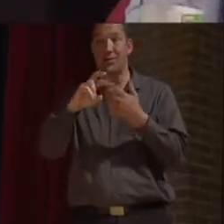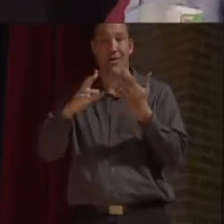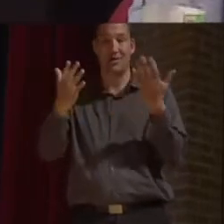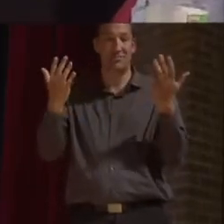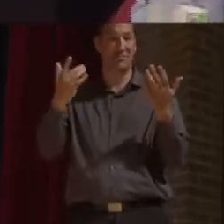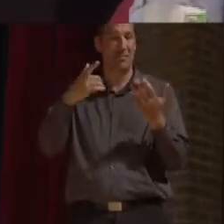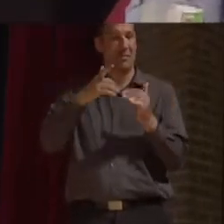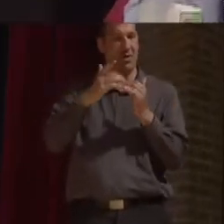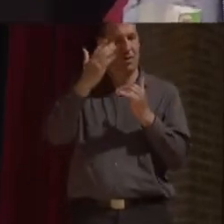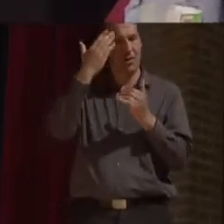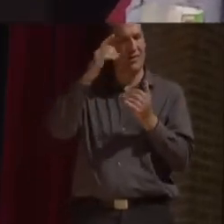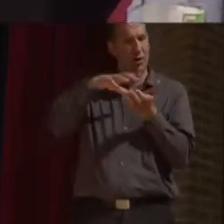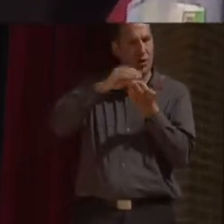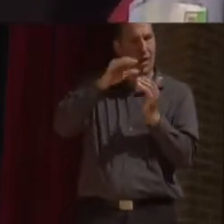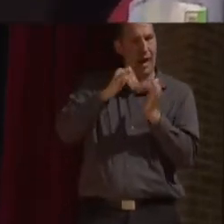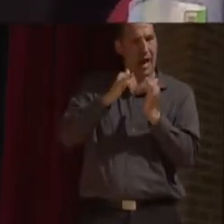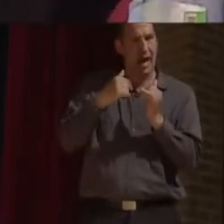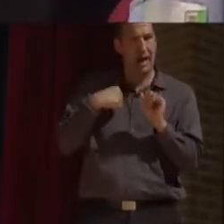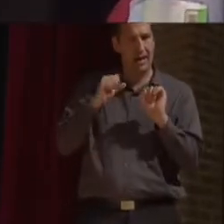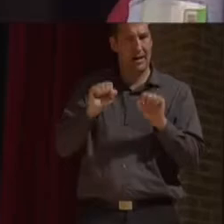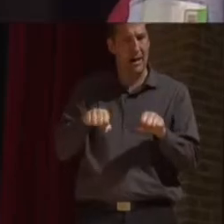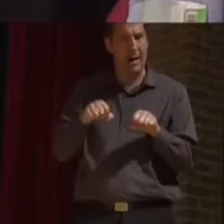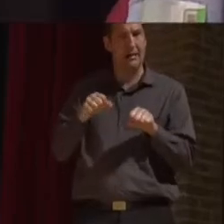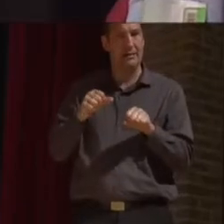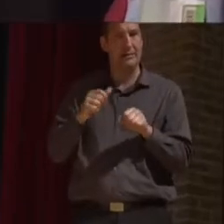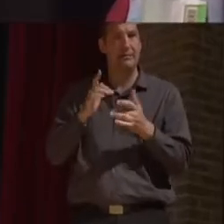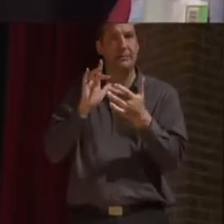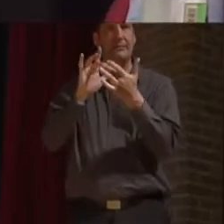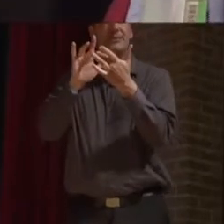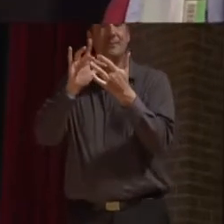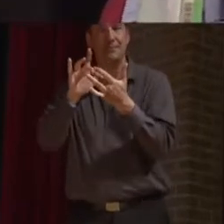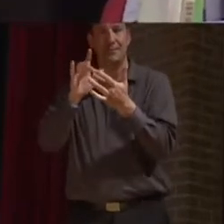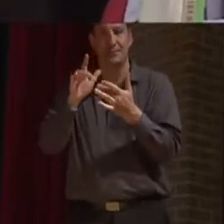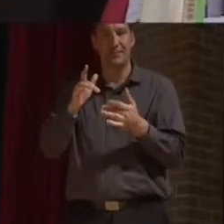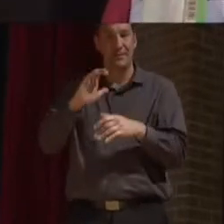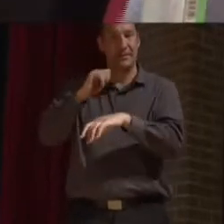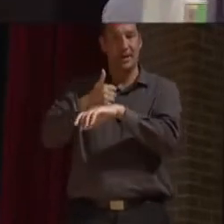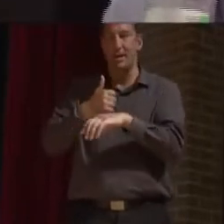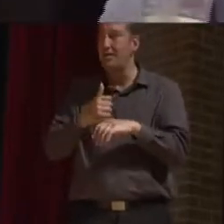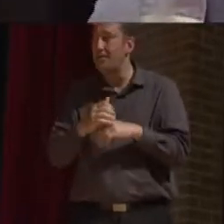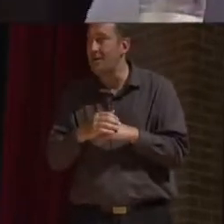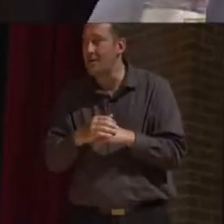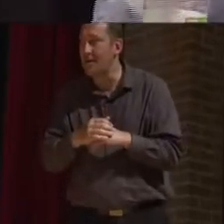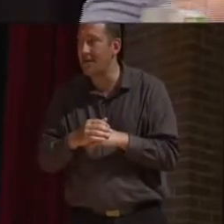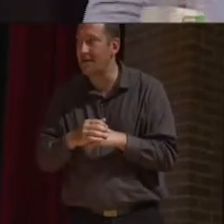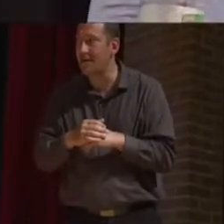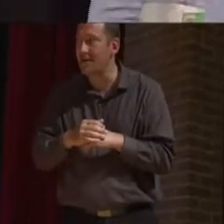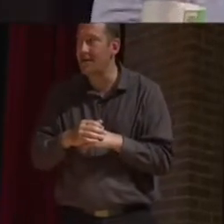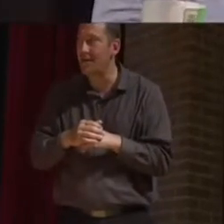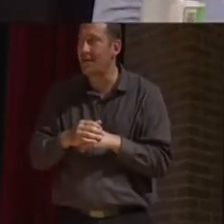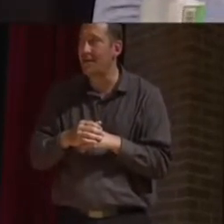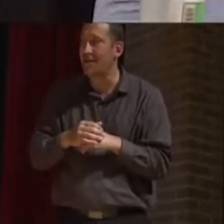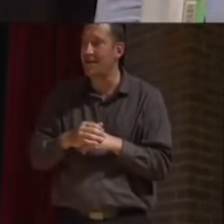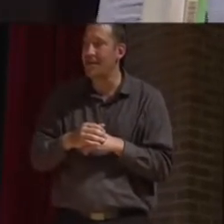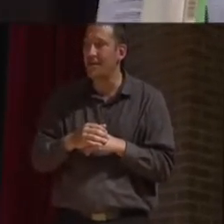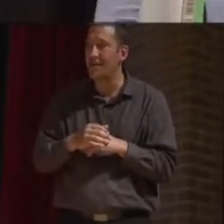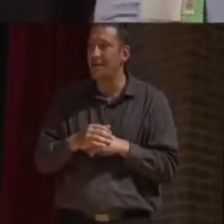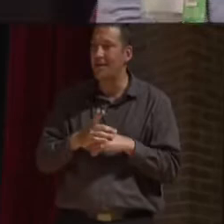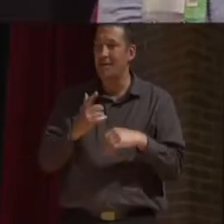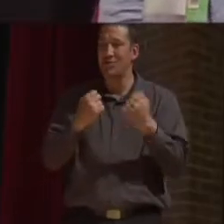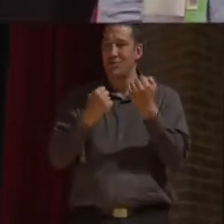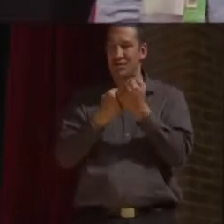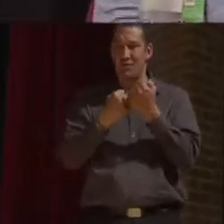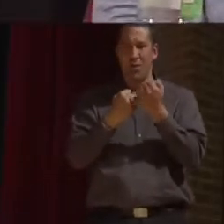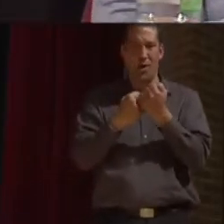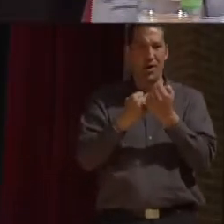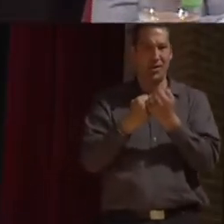about that, I think as a community, I know it's a real huge barrier. We see it at the Autism Support and Resource Center. Even some young adults who